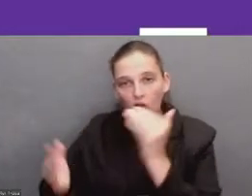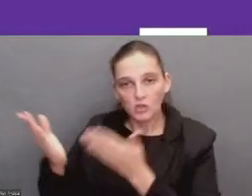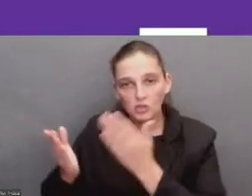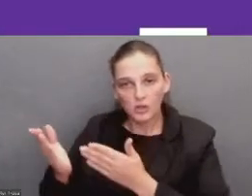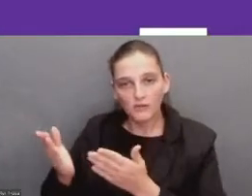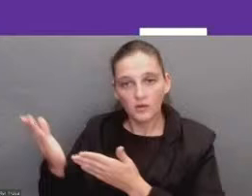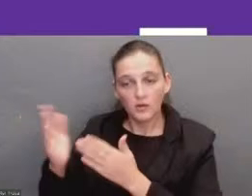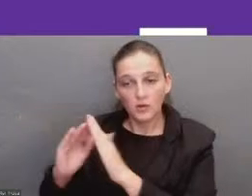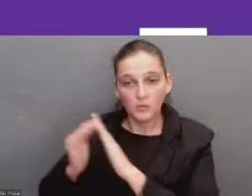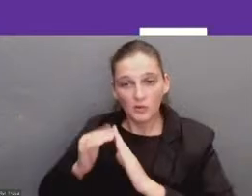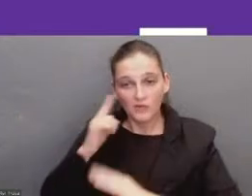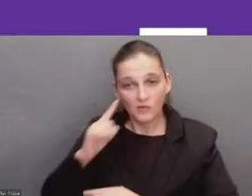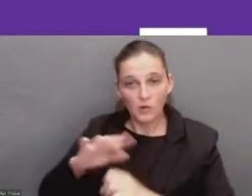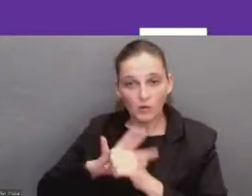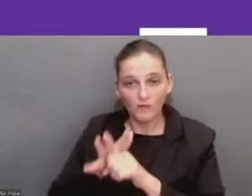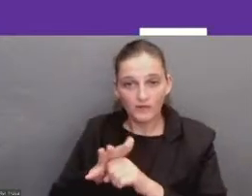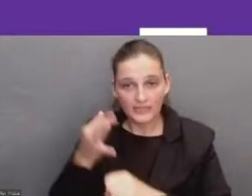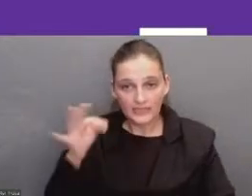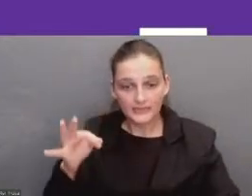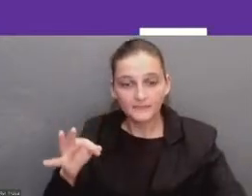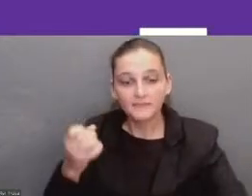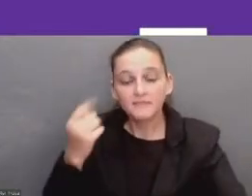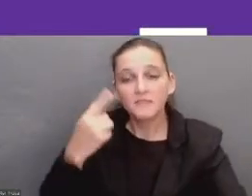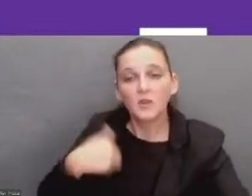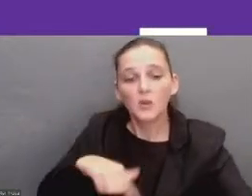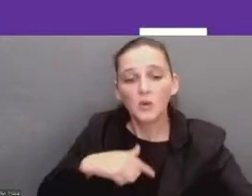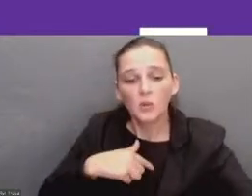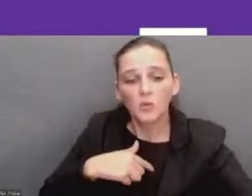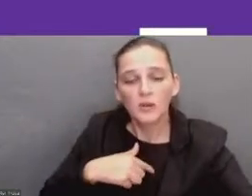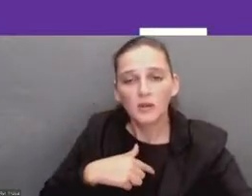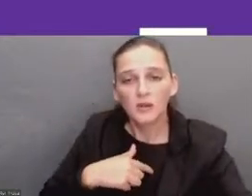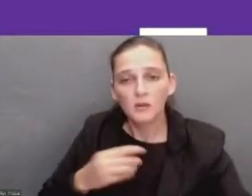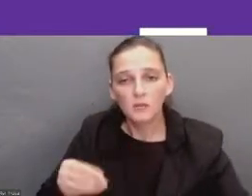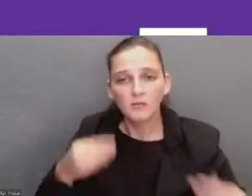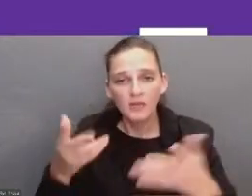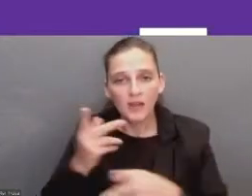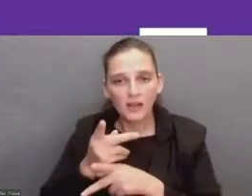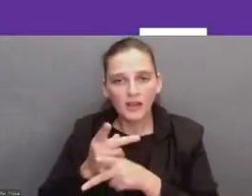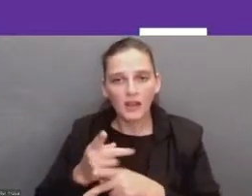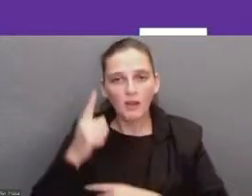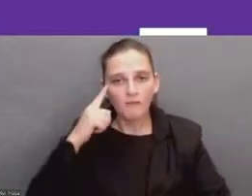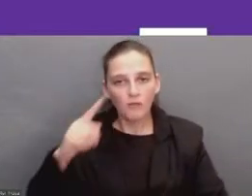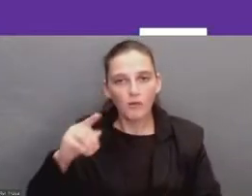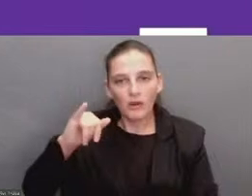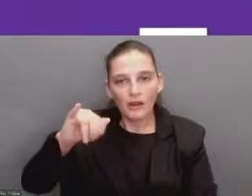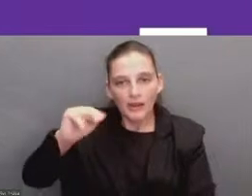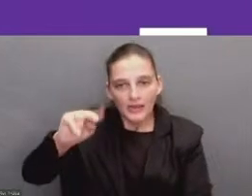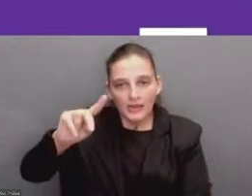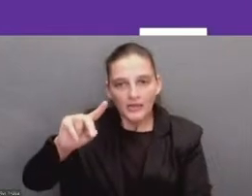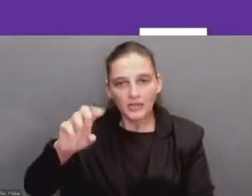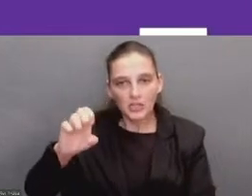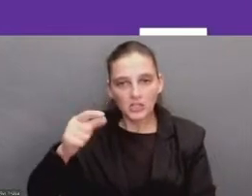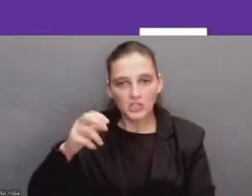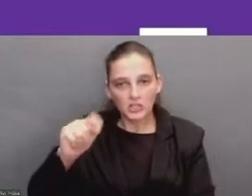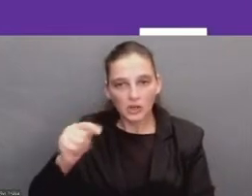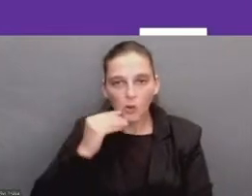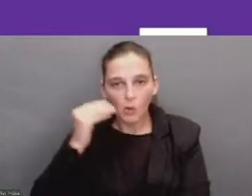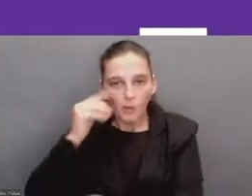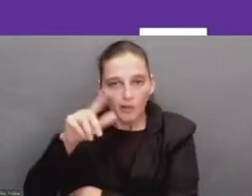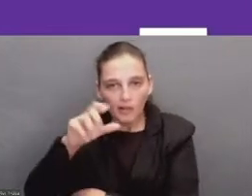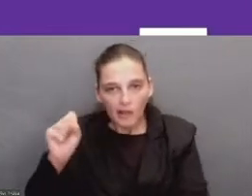Parkland provides care to indigent, uninsured, and underinsured residents of Dallas